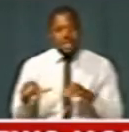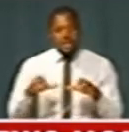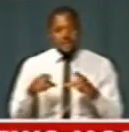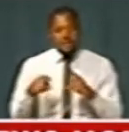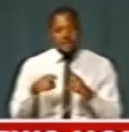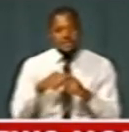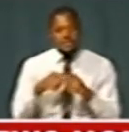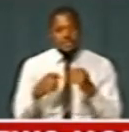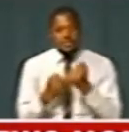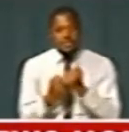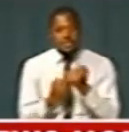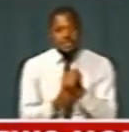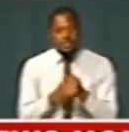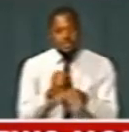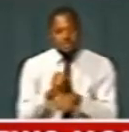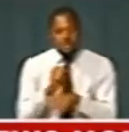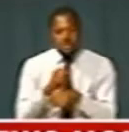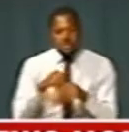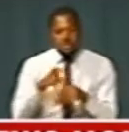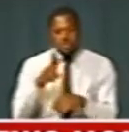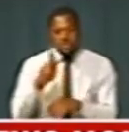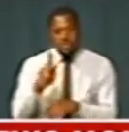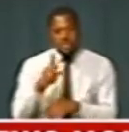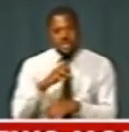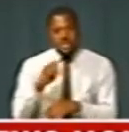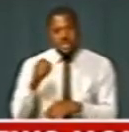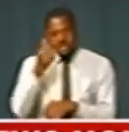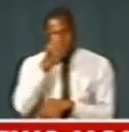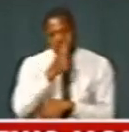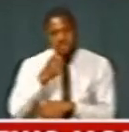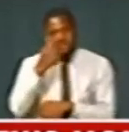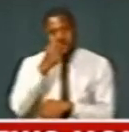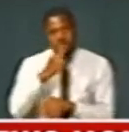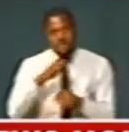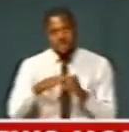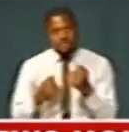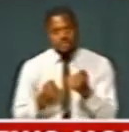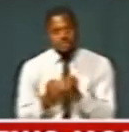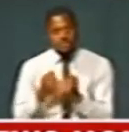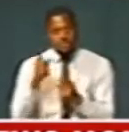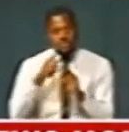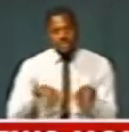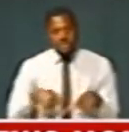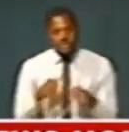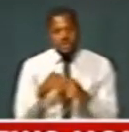Plus Foundation operates in the UK and in Africa by supporting